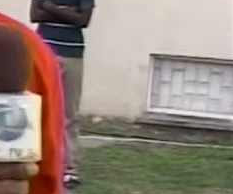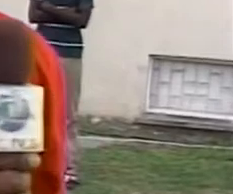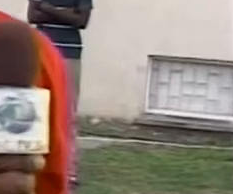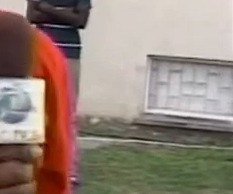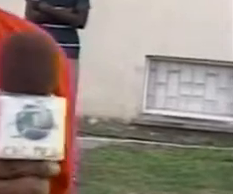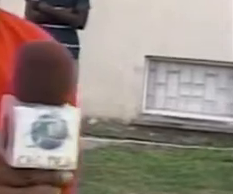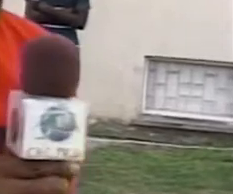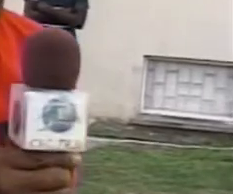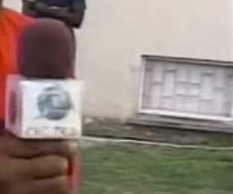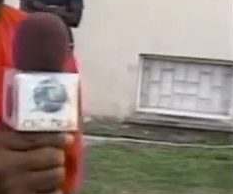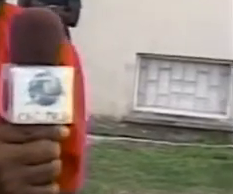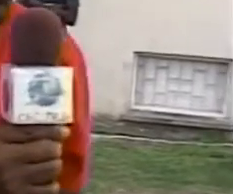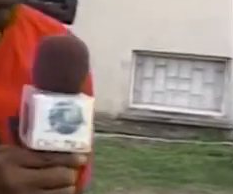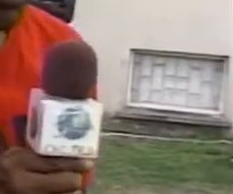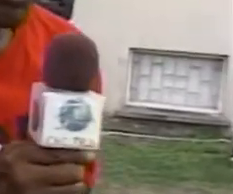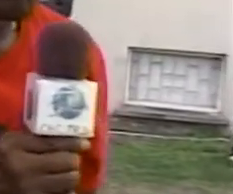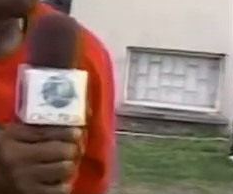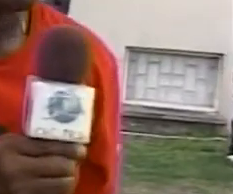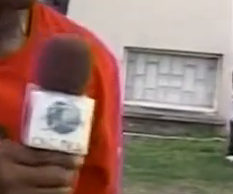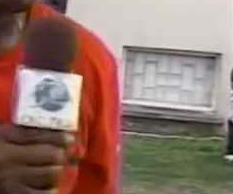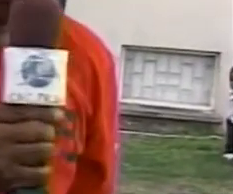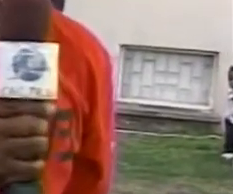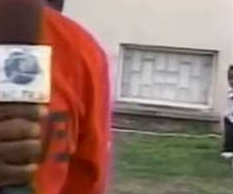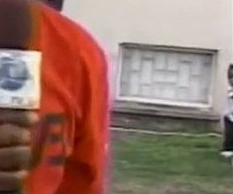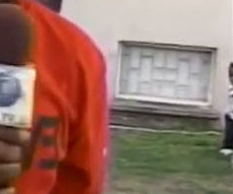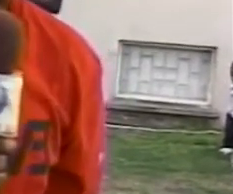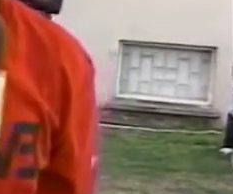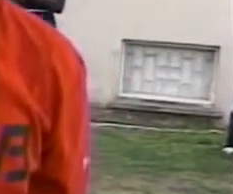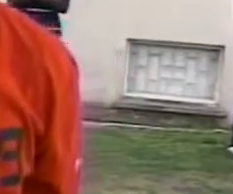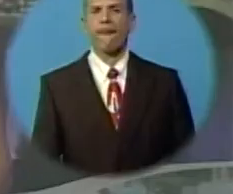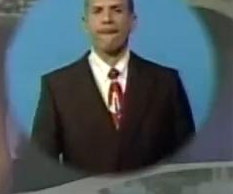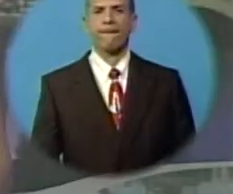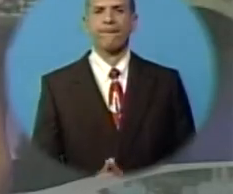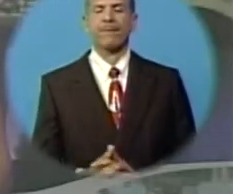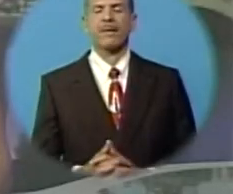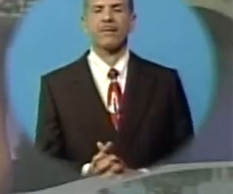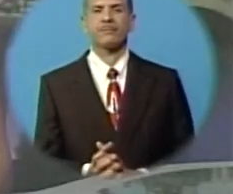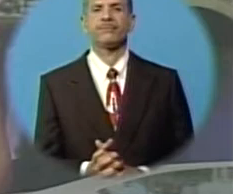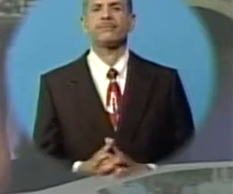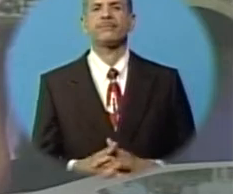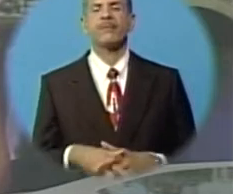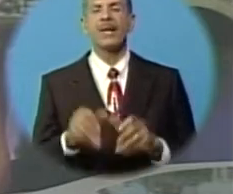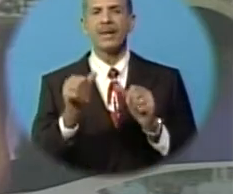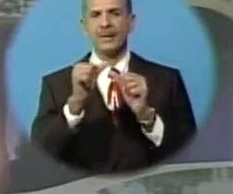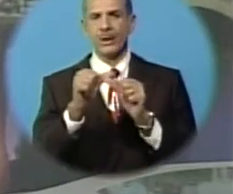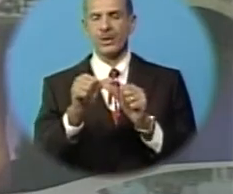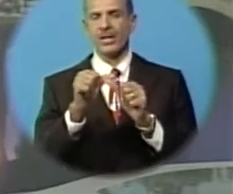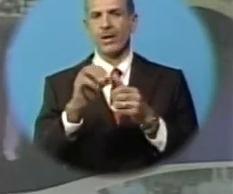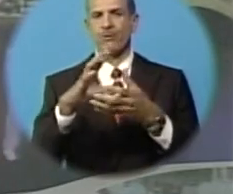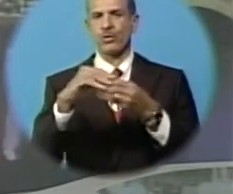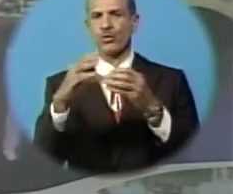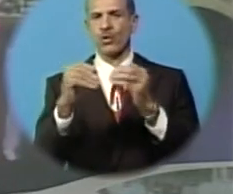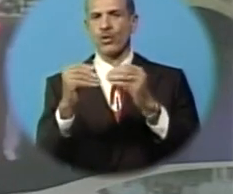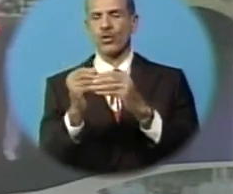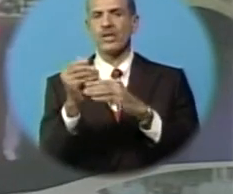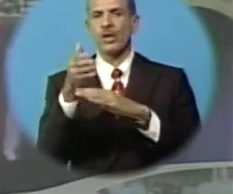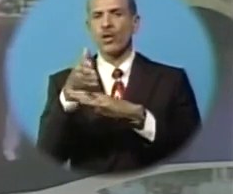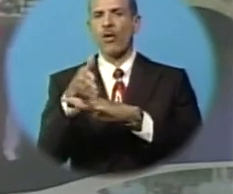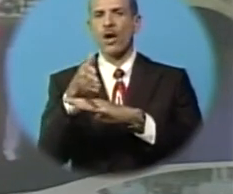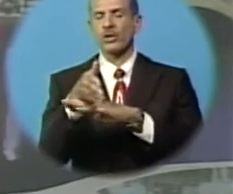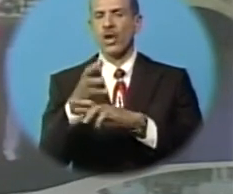kids enjoy a Christmas spirit and activities. Well, still to come, a look at some of the stories making